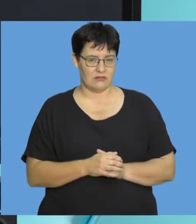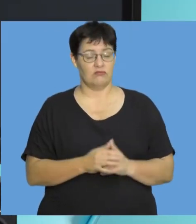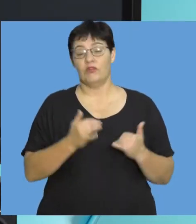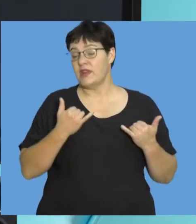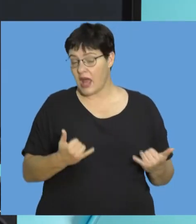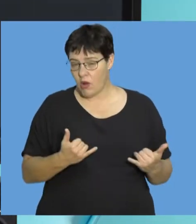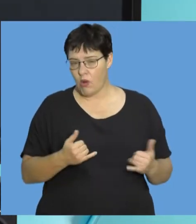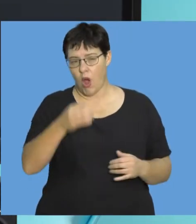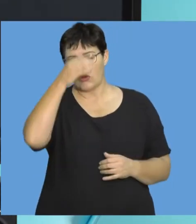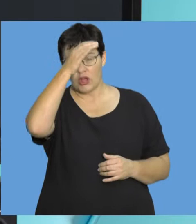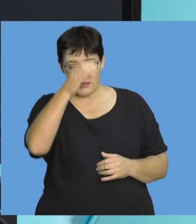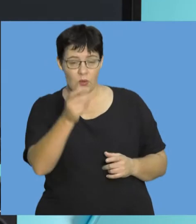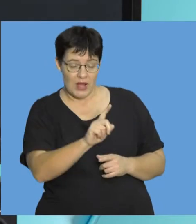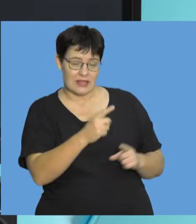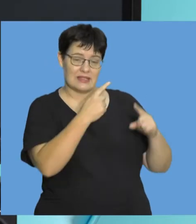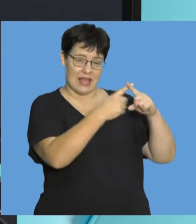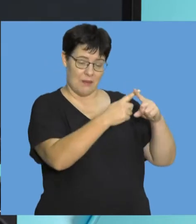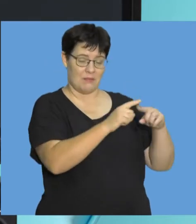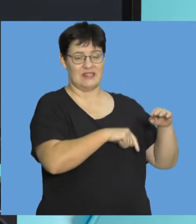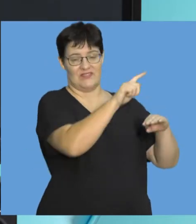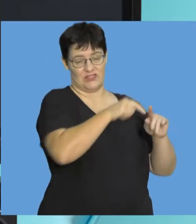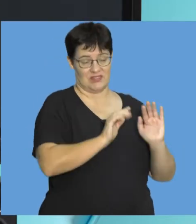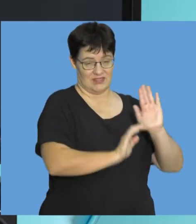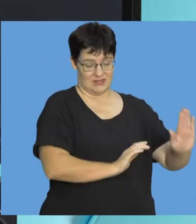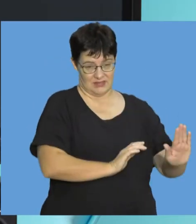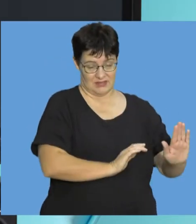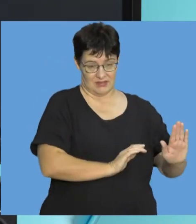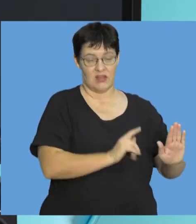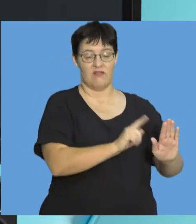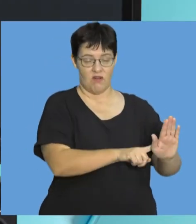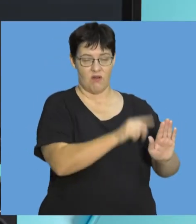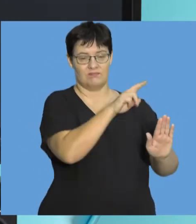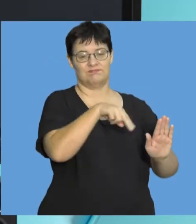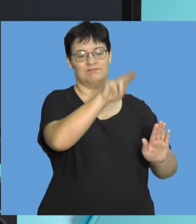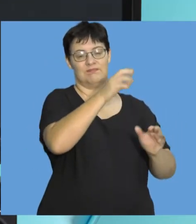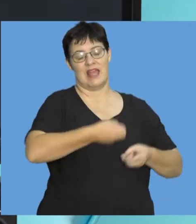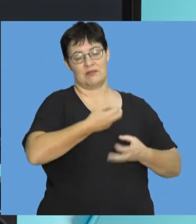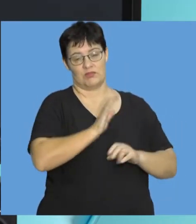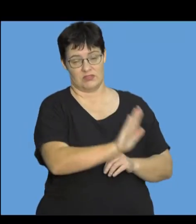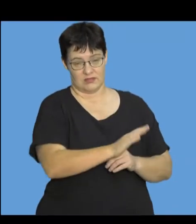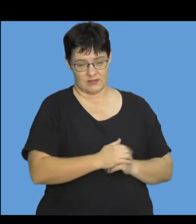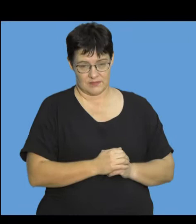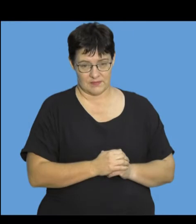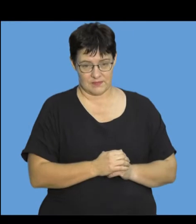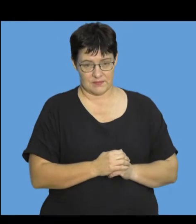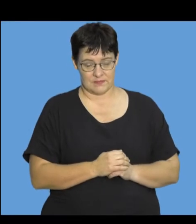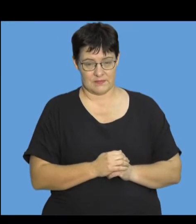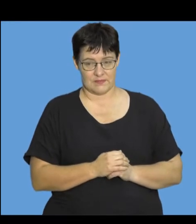the concept of multiplication and division of exponential expressions. So